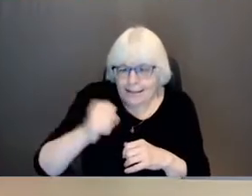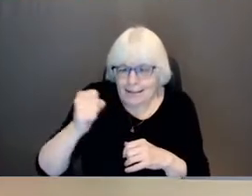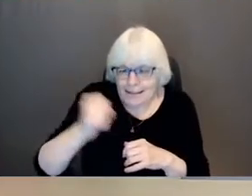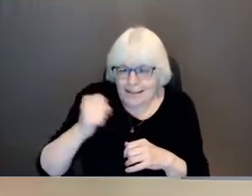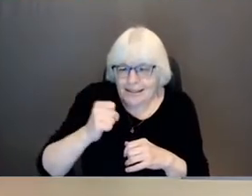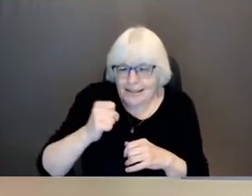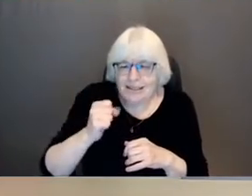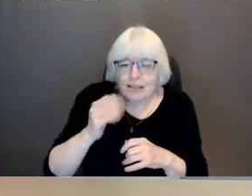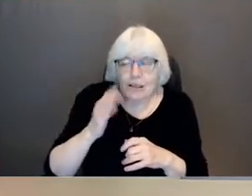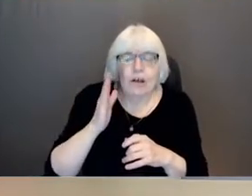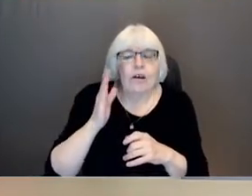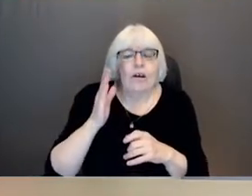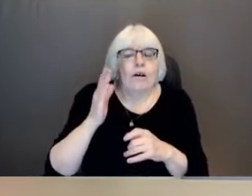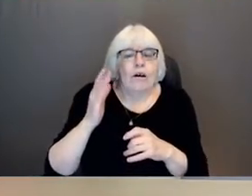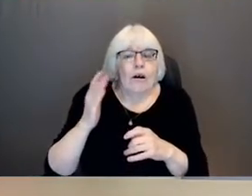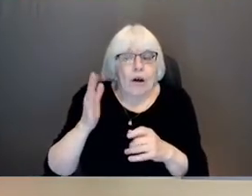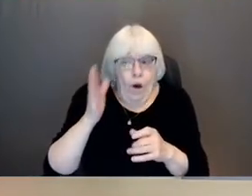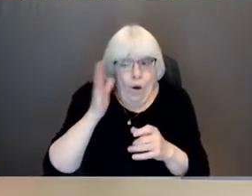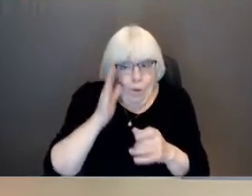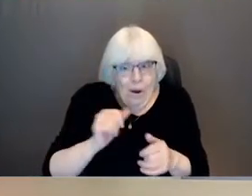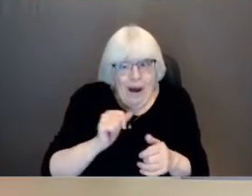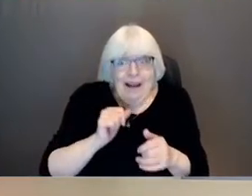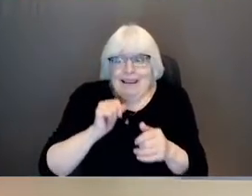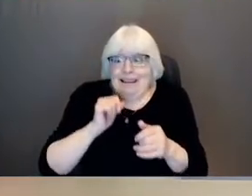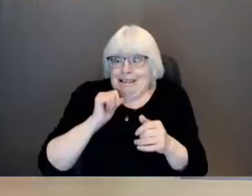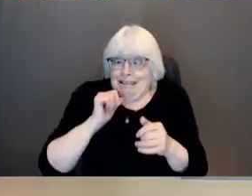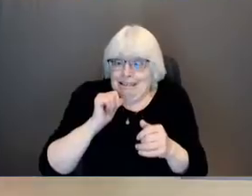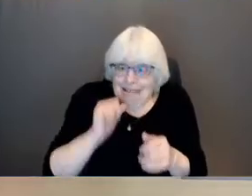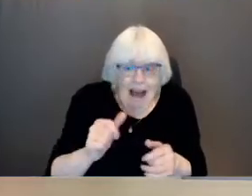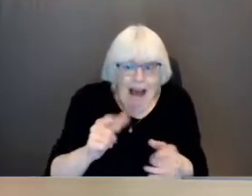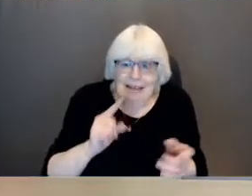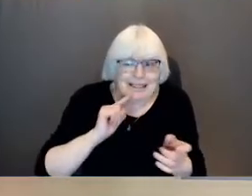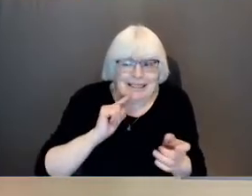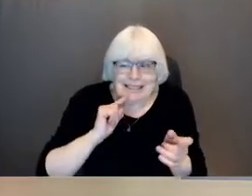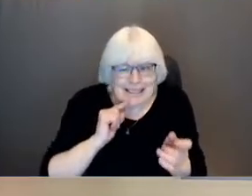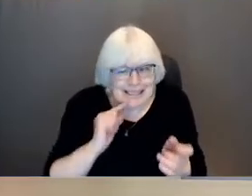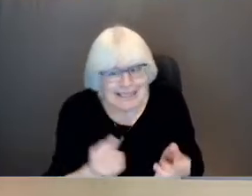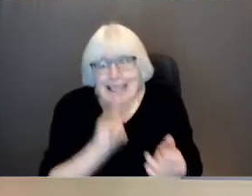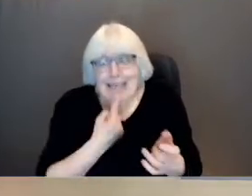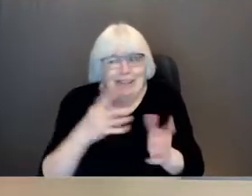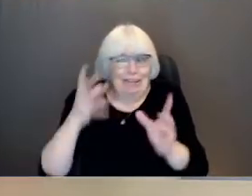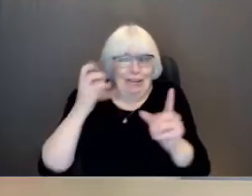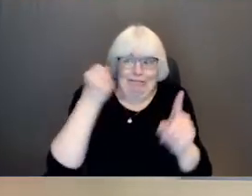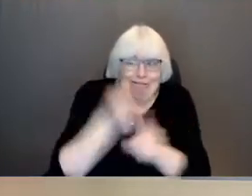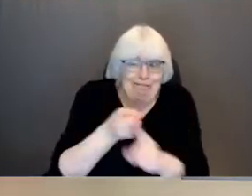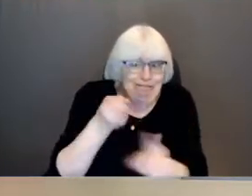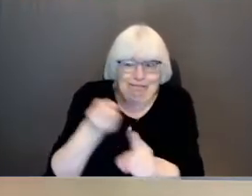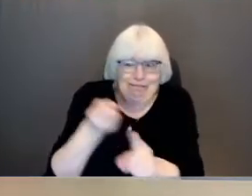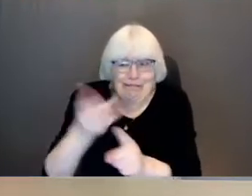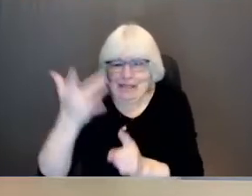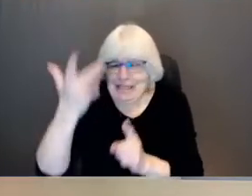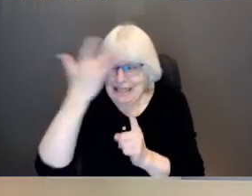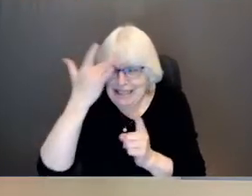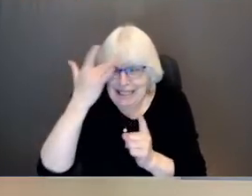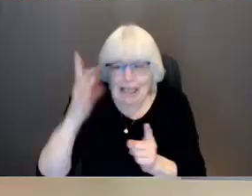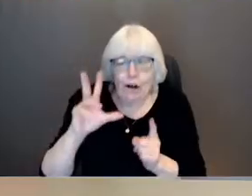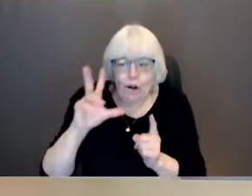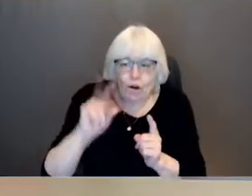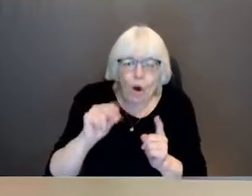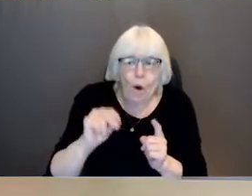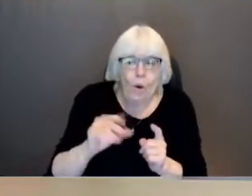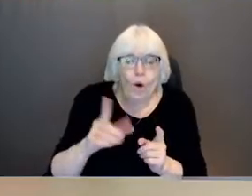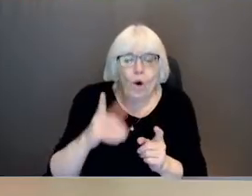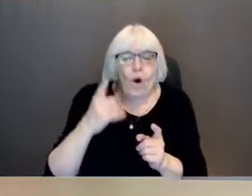into moving it to like influenza, where there's a seasonal bump in influenza cases, and it